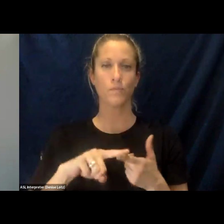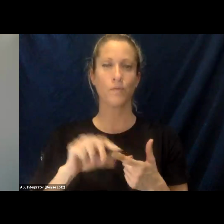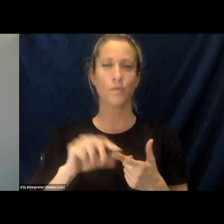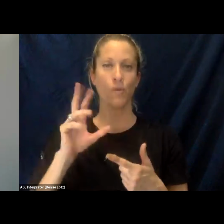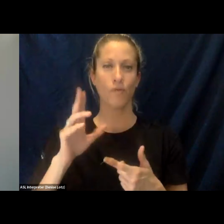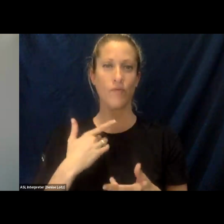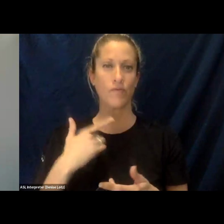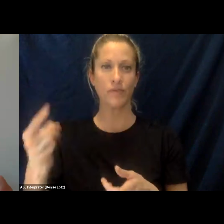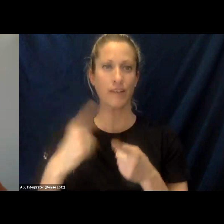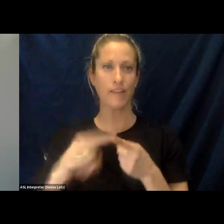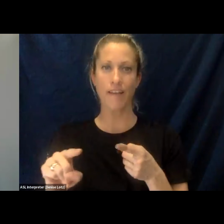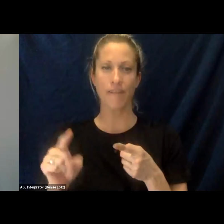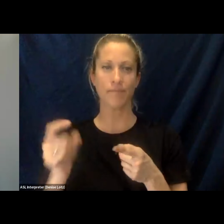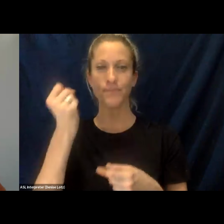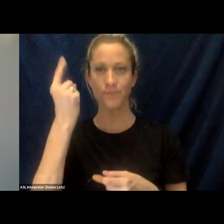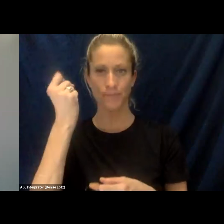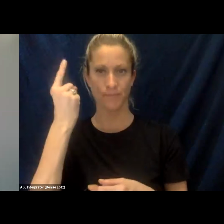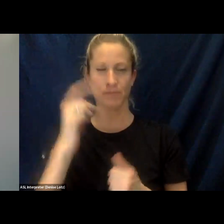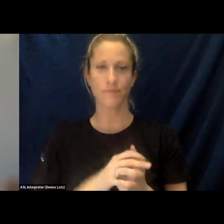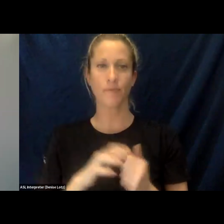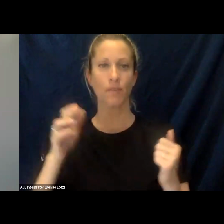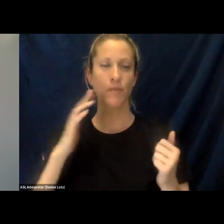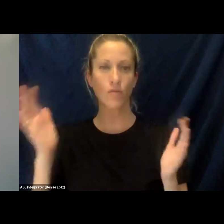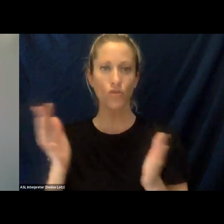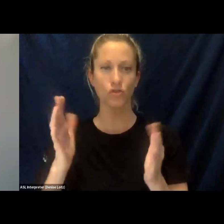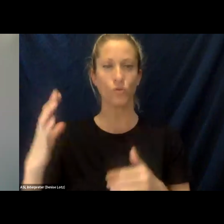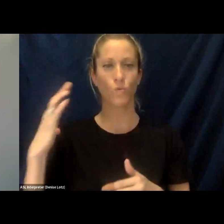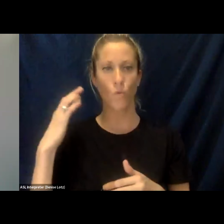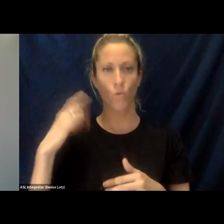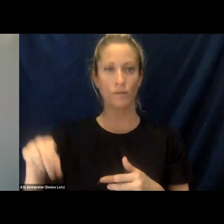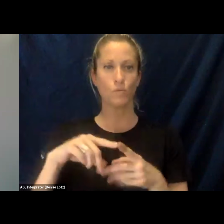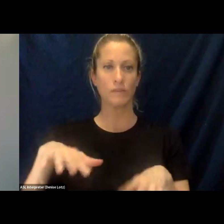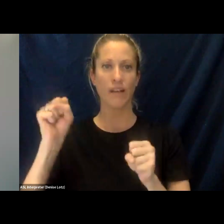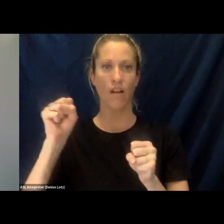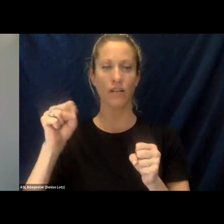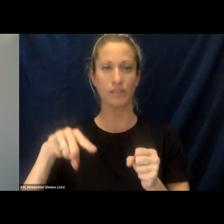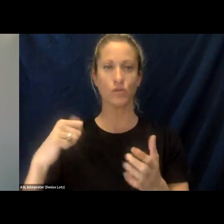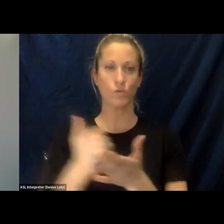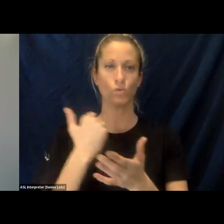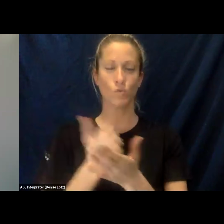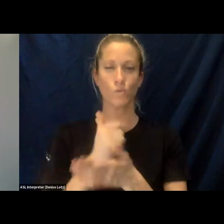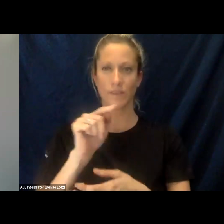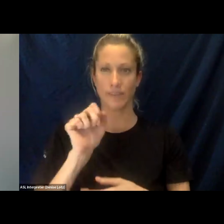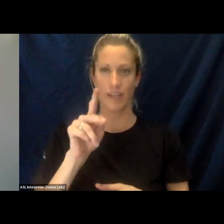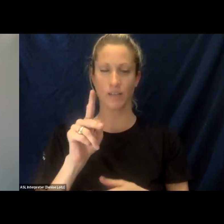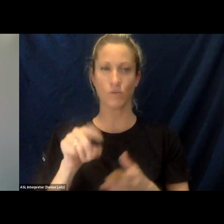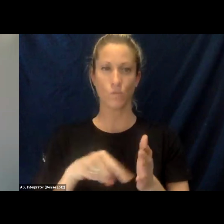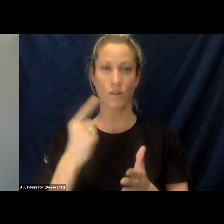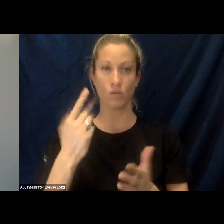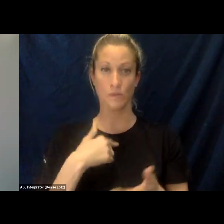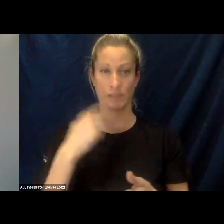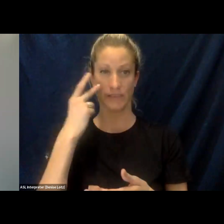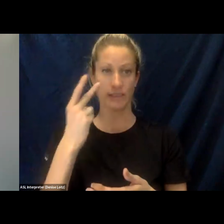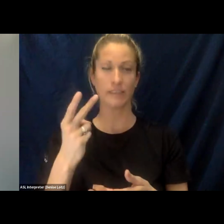they just can't get it, and encourage them and coach them to take on this new task. And what we see is